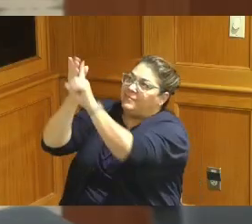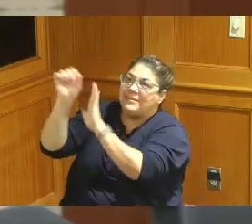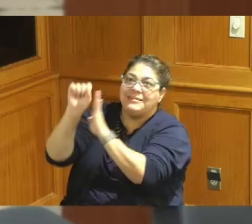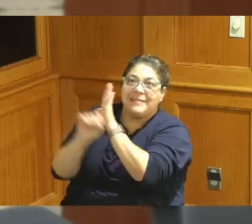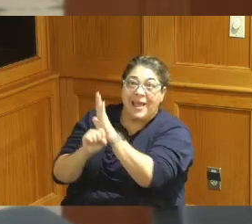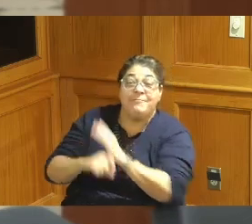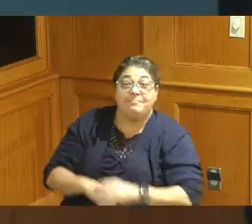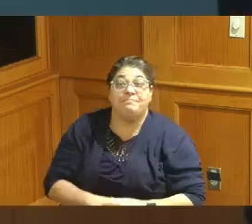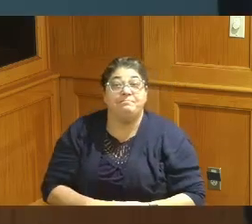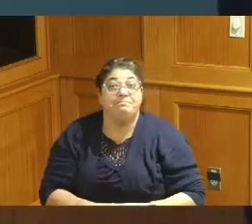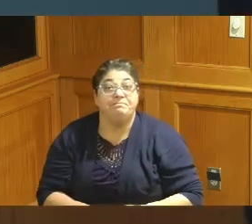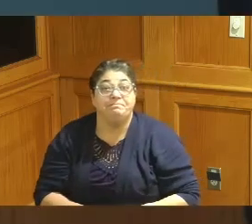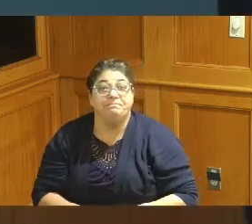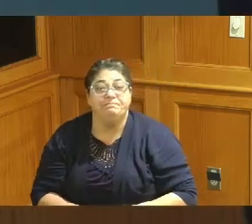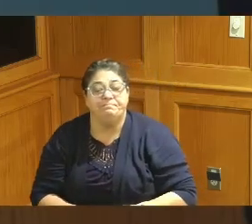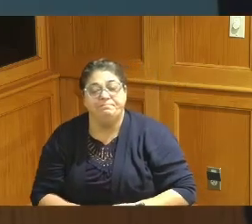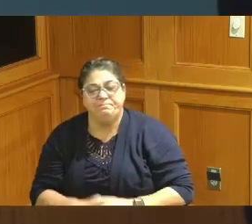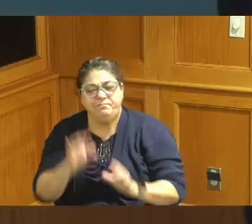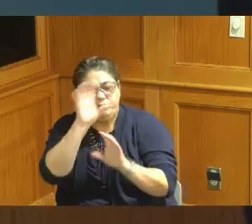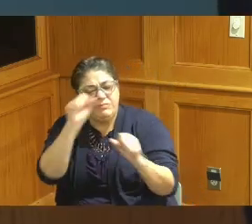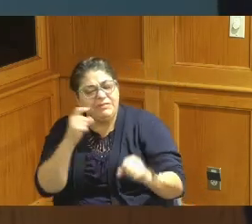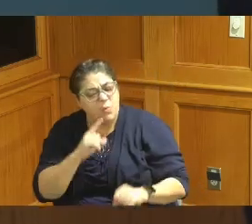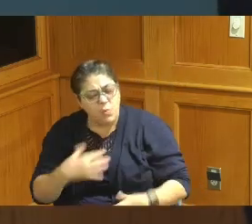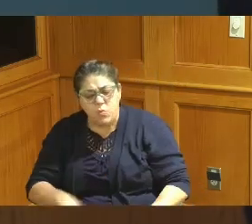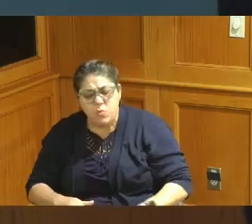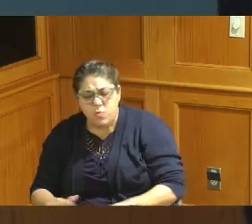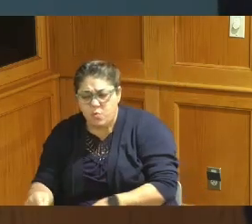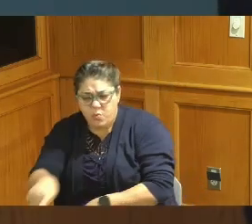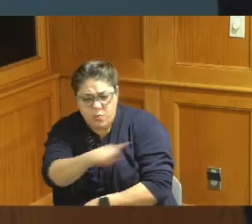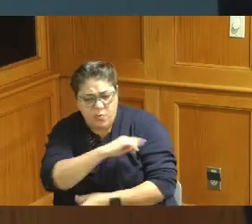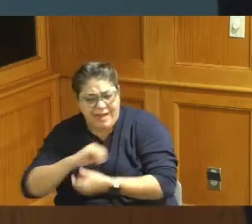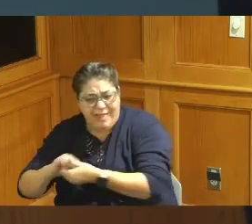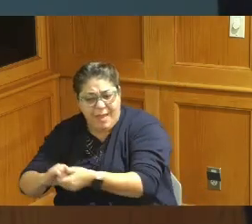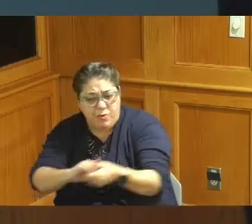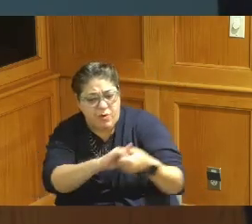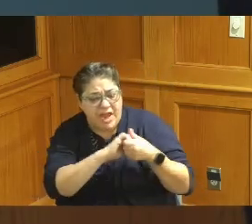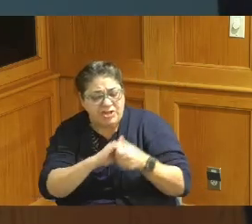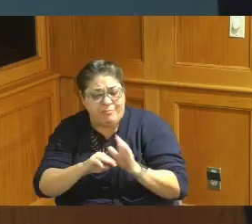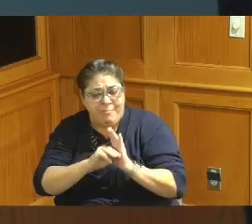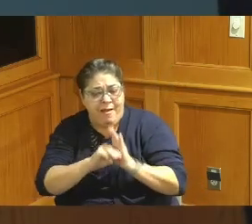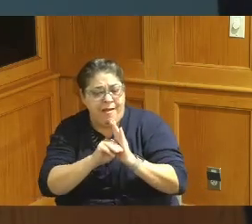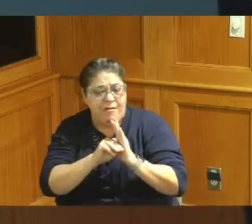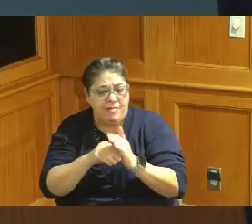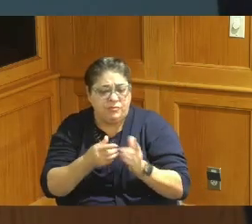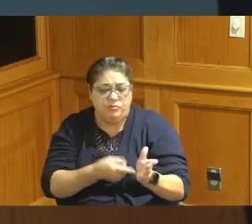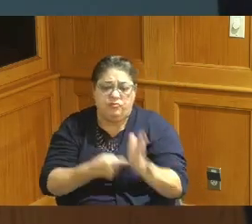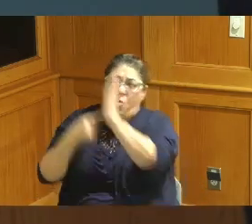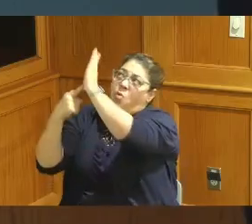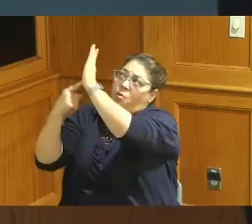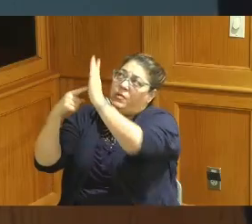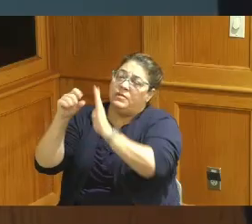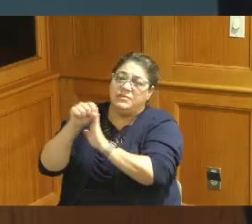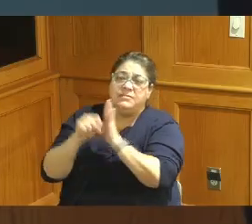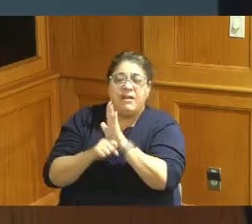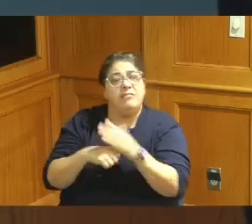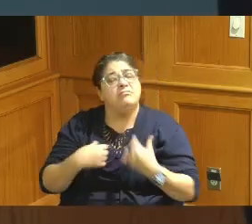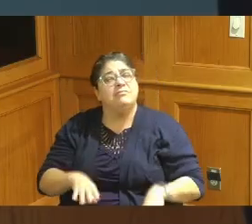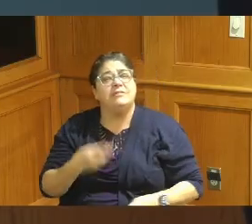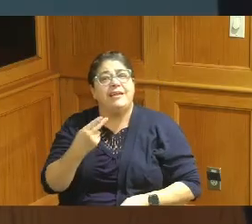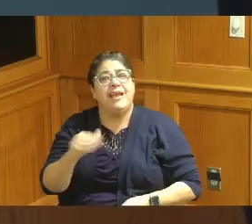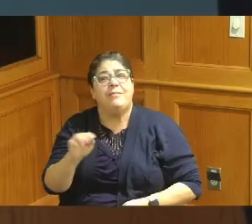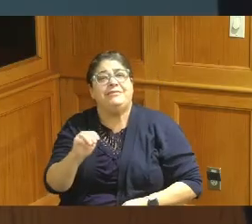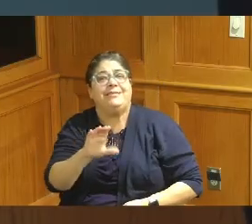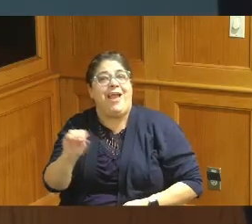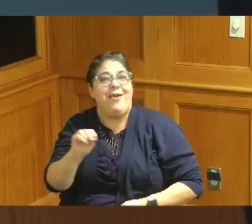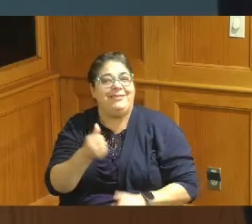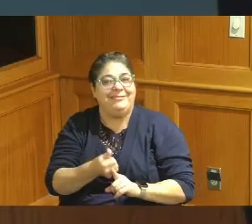the model is fantastic, and it's just this matter of collaboration that makes it all so successful. So, yeah, as usual, Hamilton County kind of stands